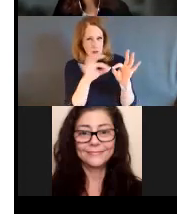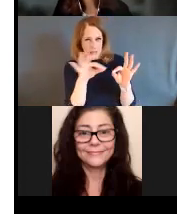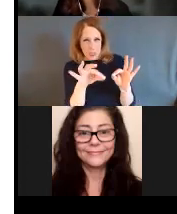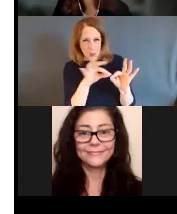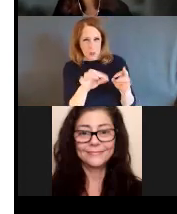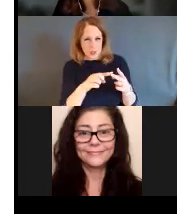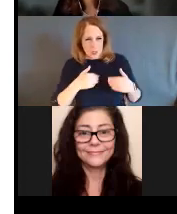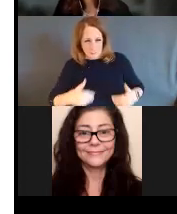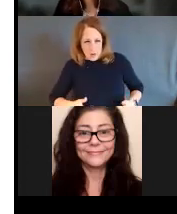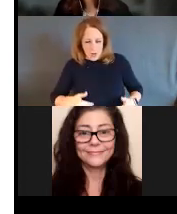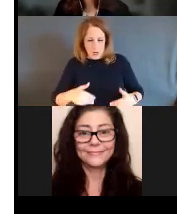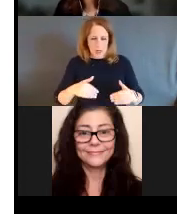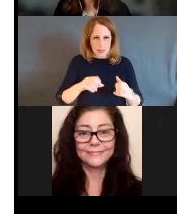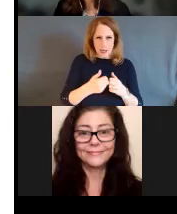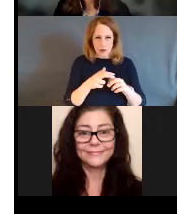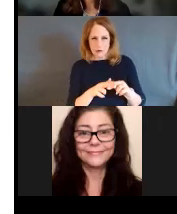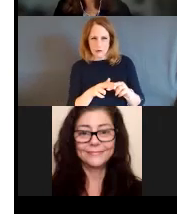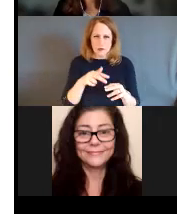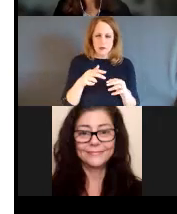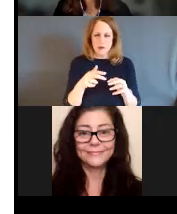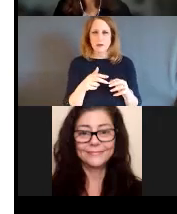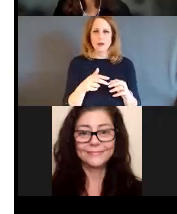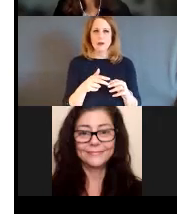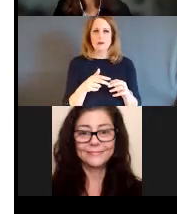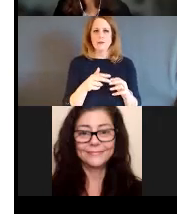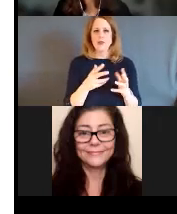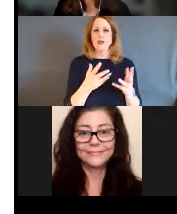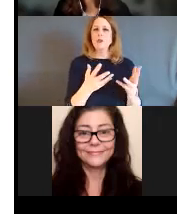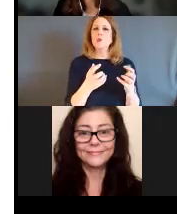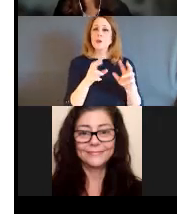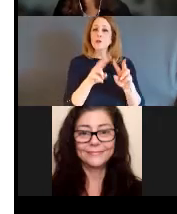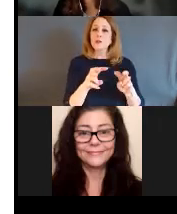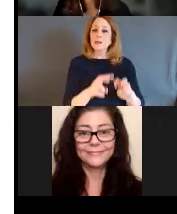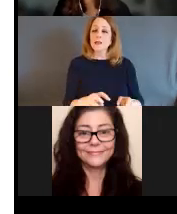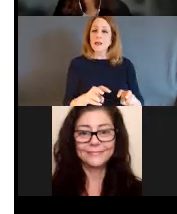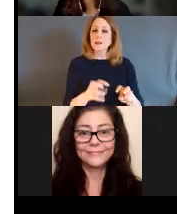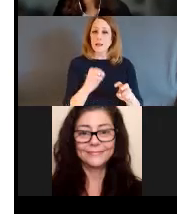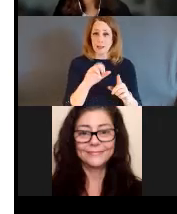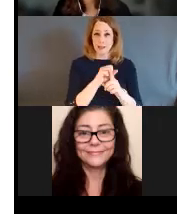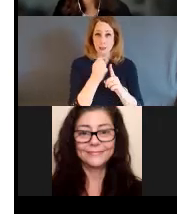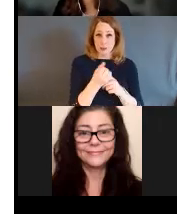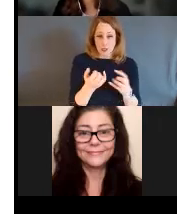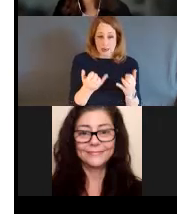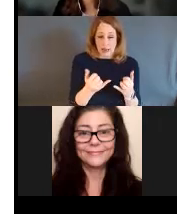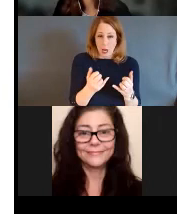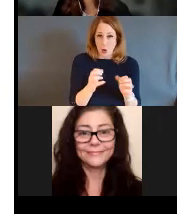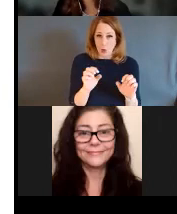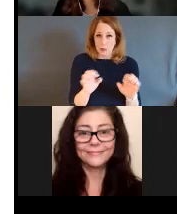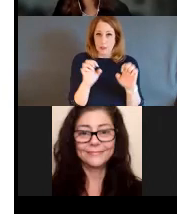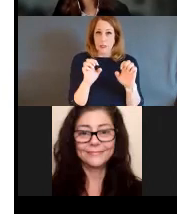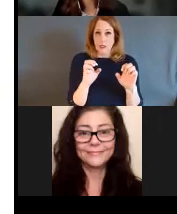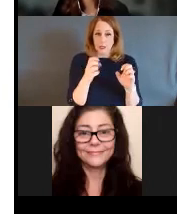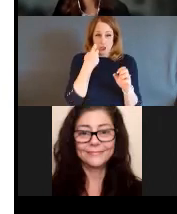voice they're using, their body language. You also want to assess whether the situation is acute. This means that the crisis